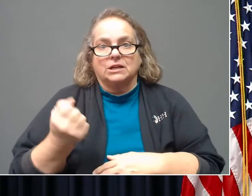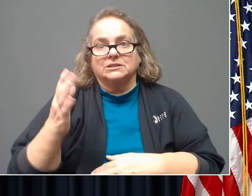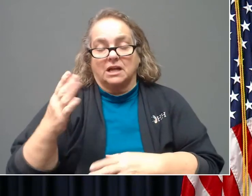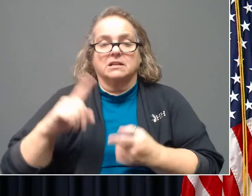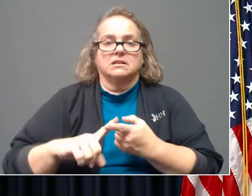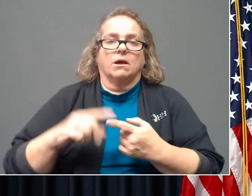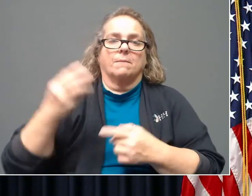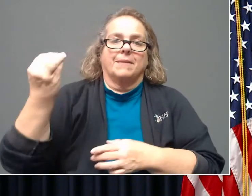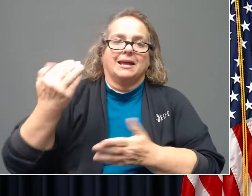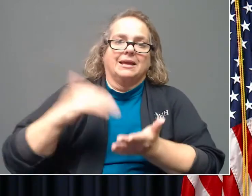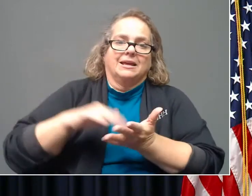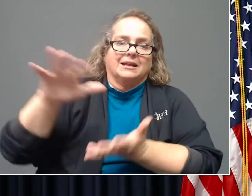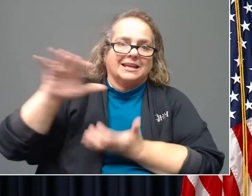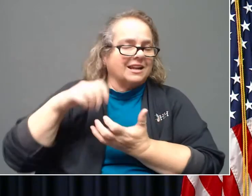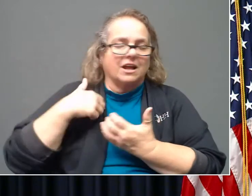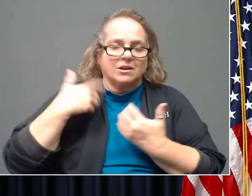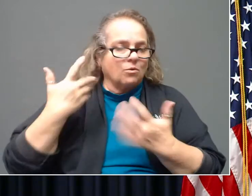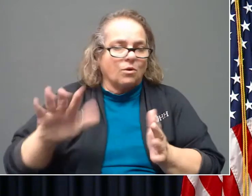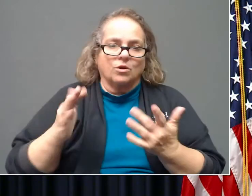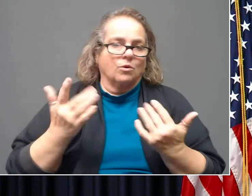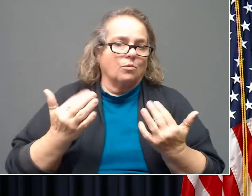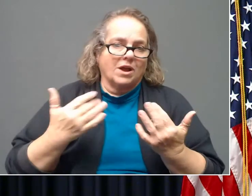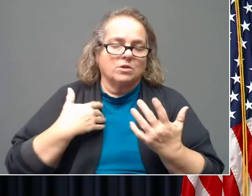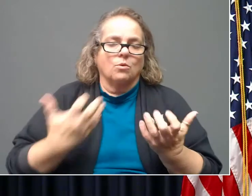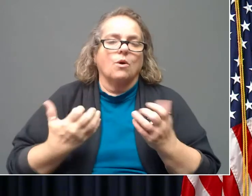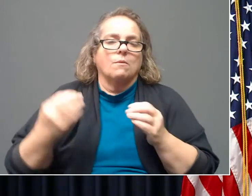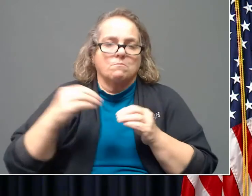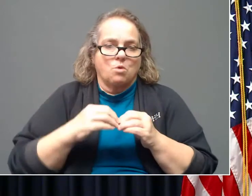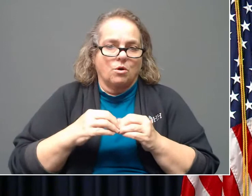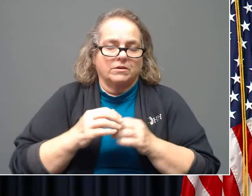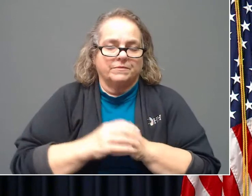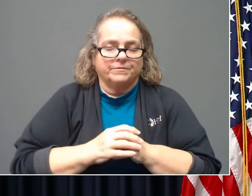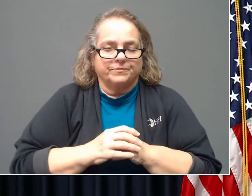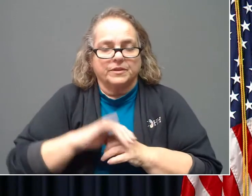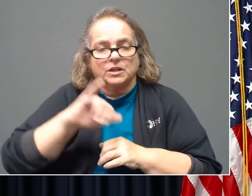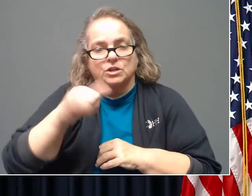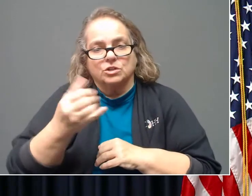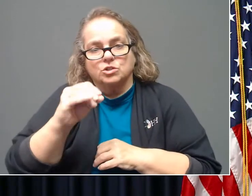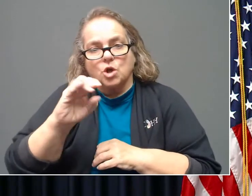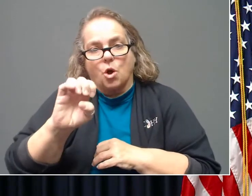want to be there. We all want more vaccine. Joe Ragusa from Spectrum.